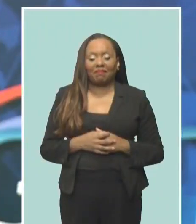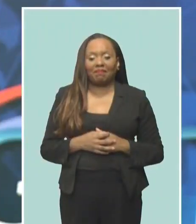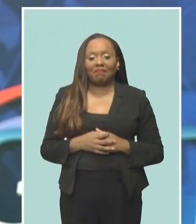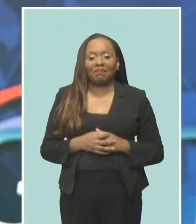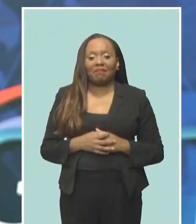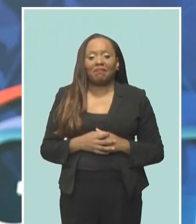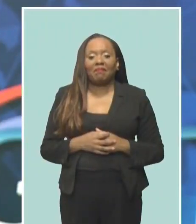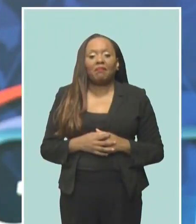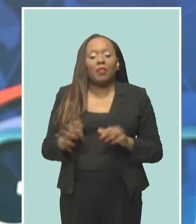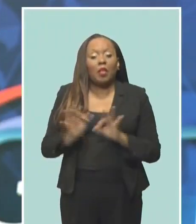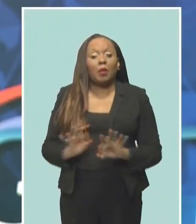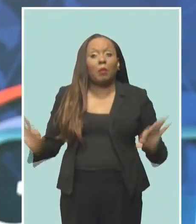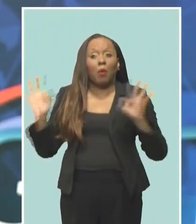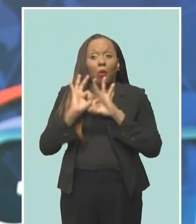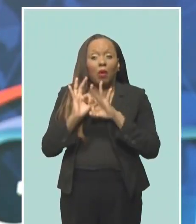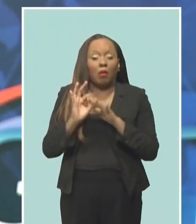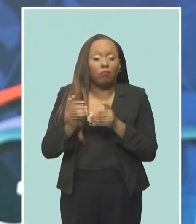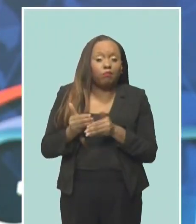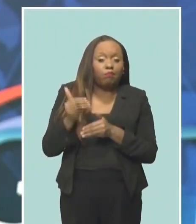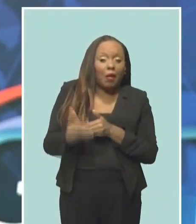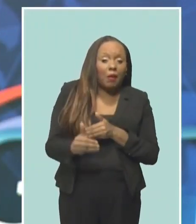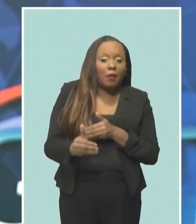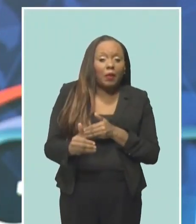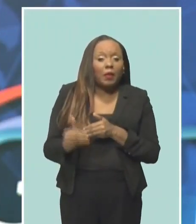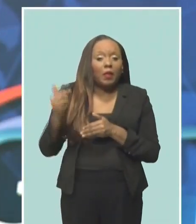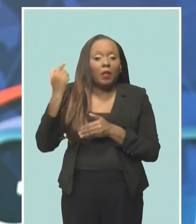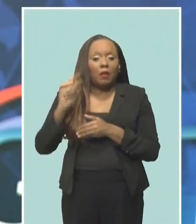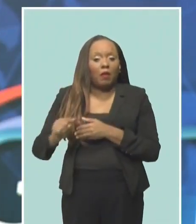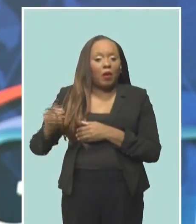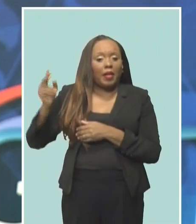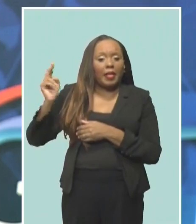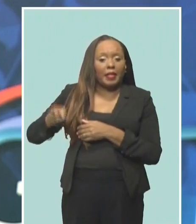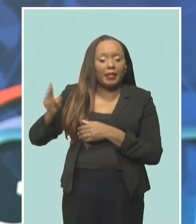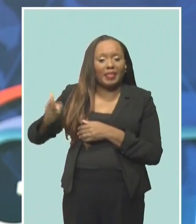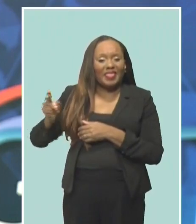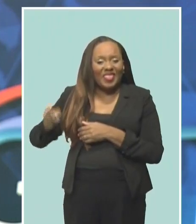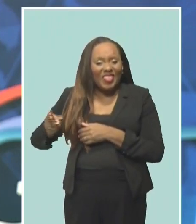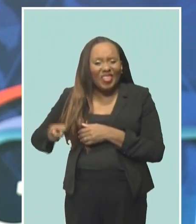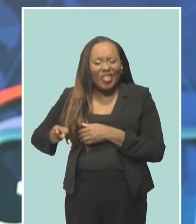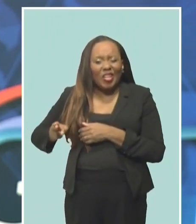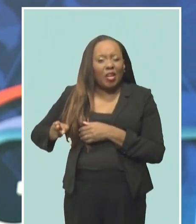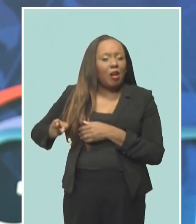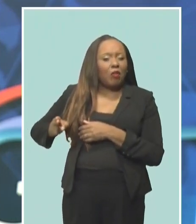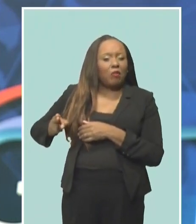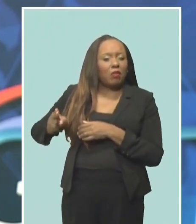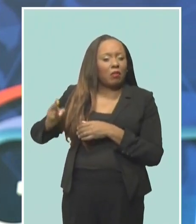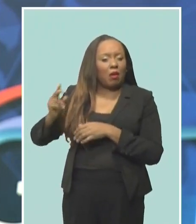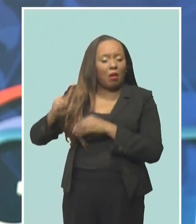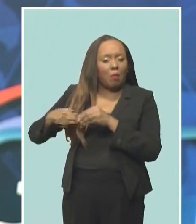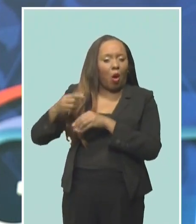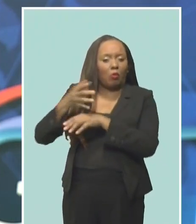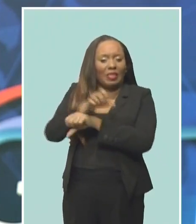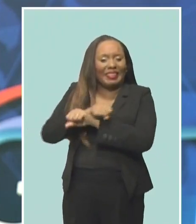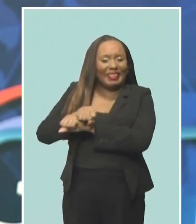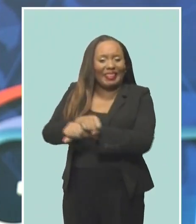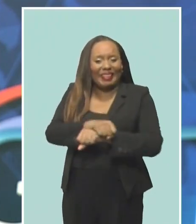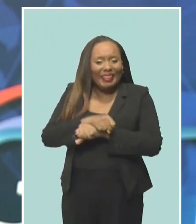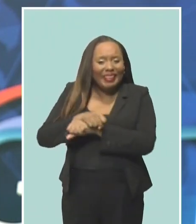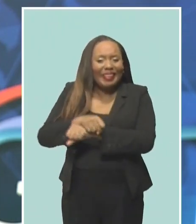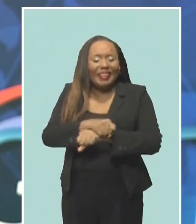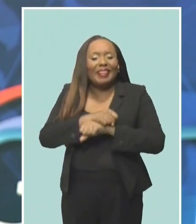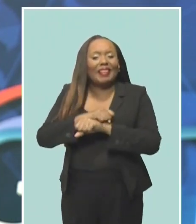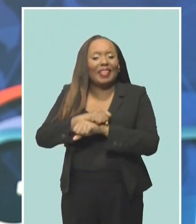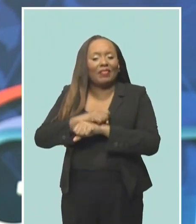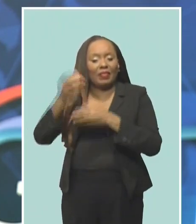A significant step has been taken in the island's journey to have the historical injustices of slavery acknowledged and addressed. It comes